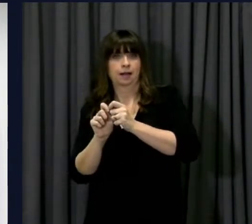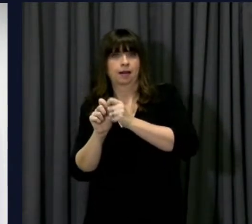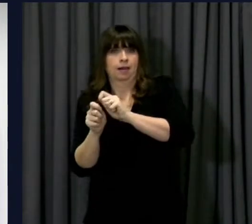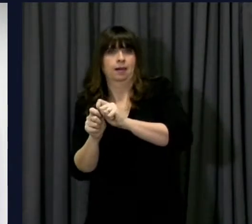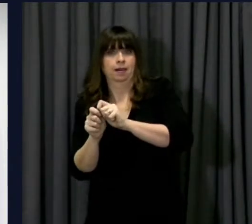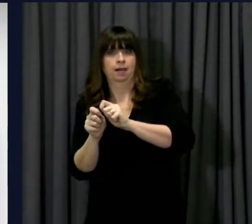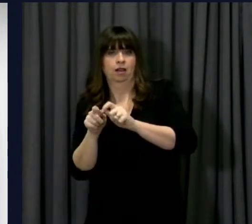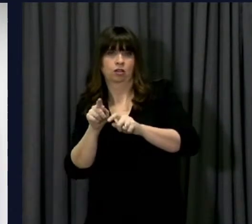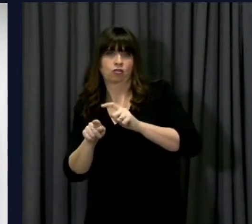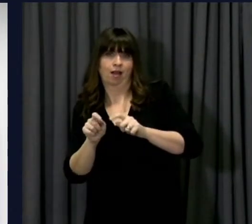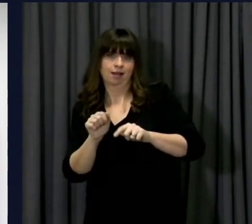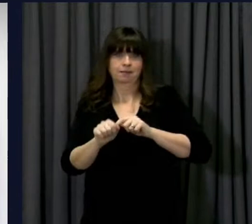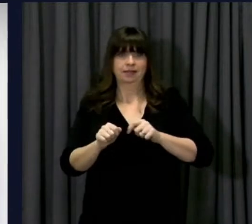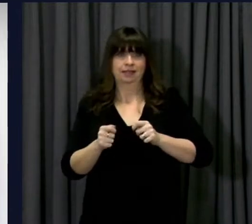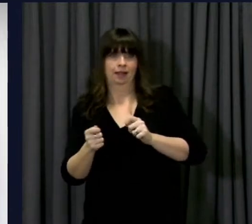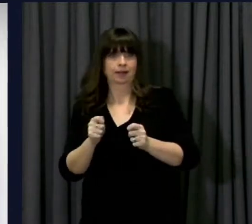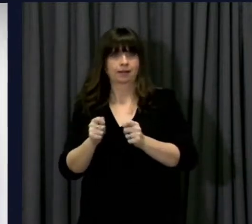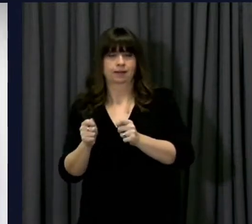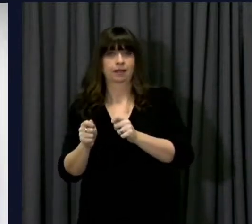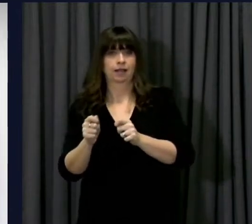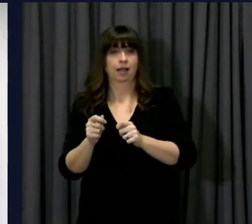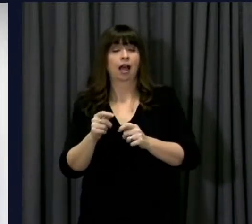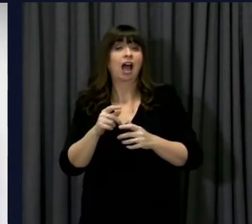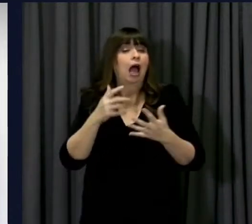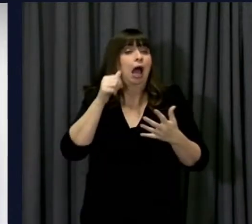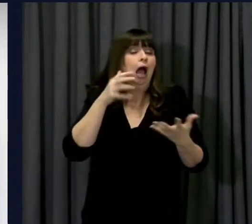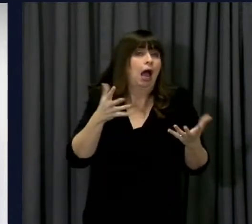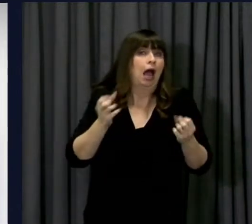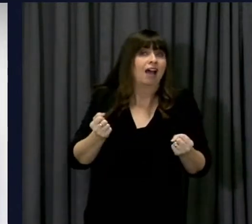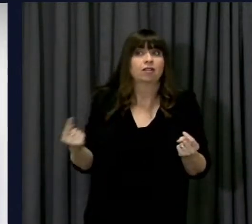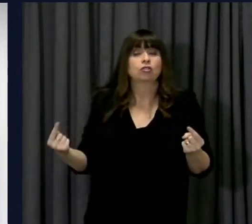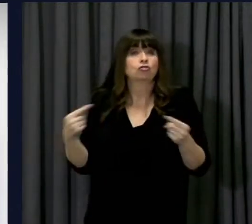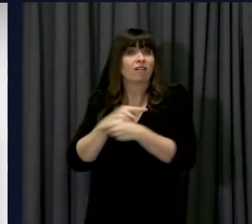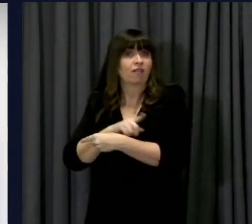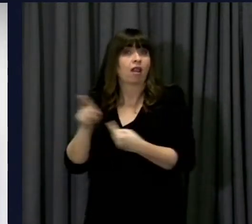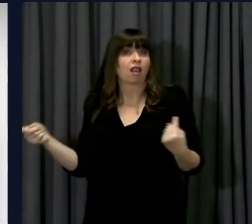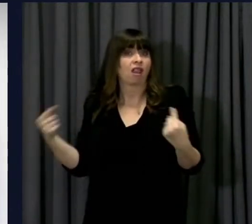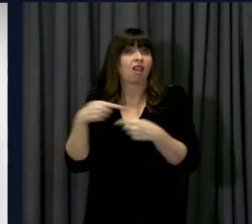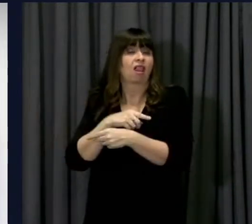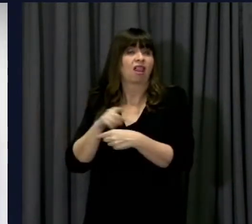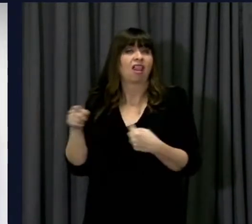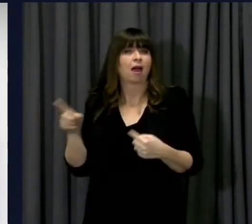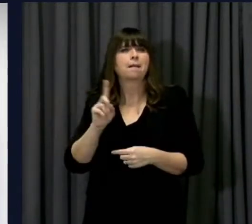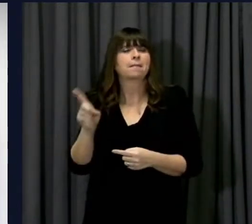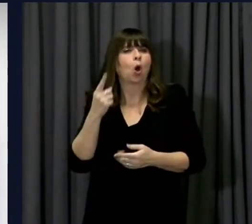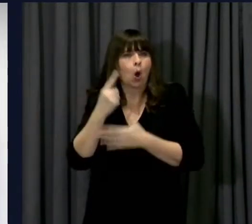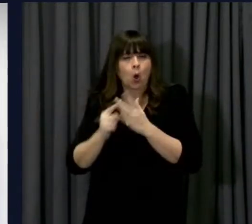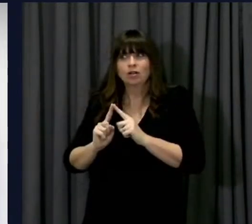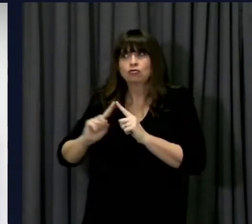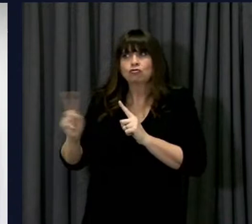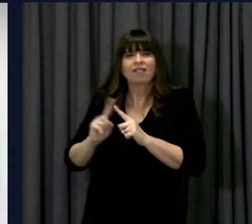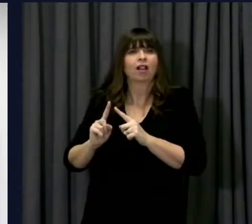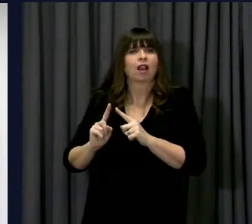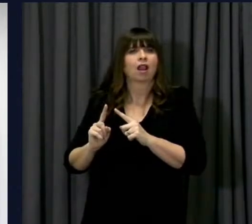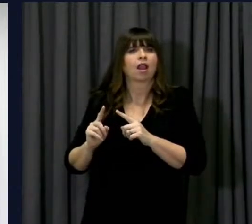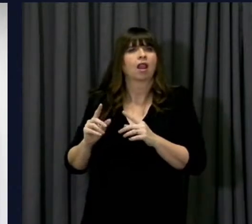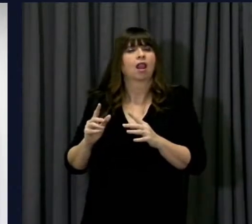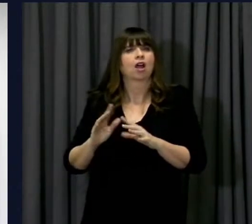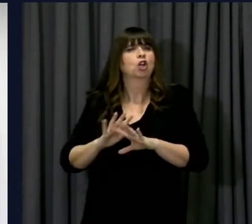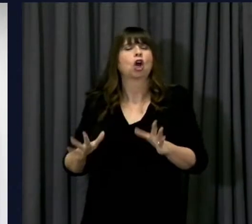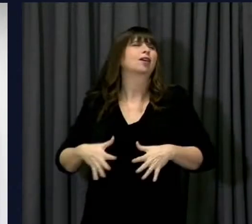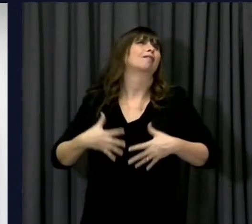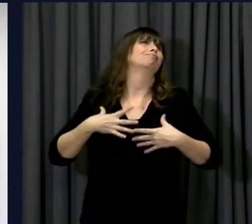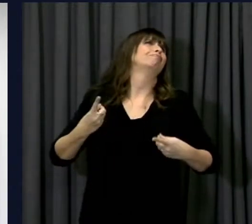is really happening. And whilst people may travel for essential purposes, those are limited purposes. There should be very limited